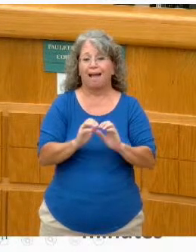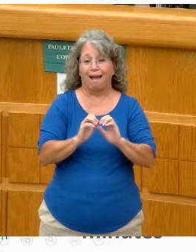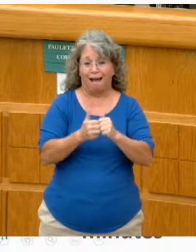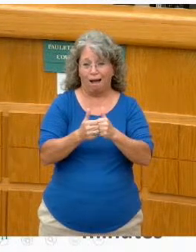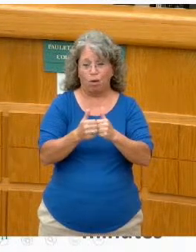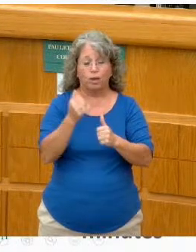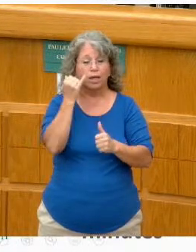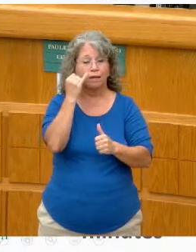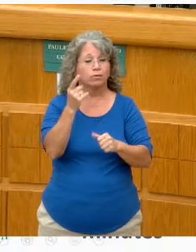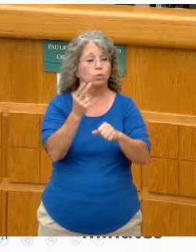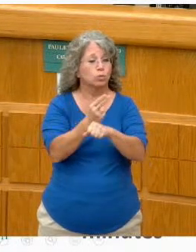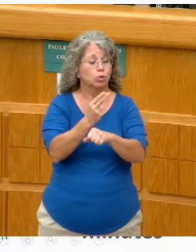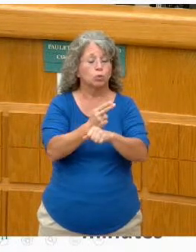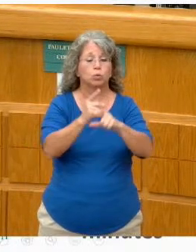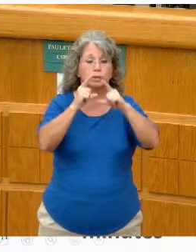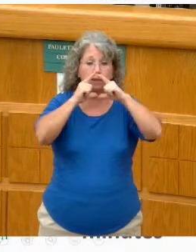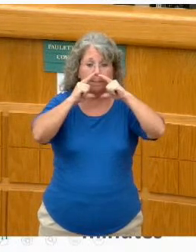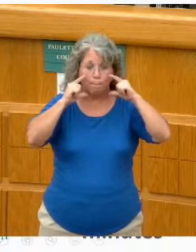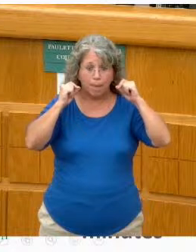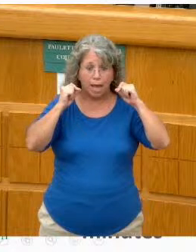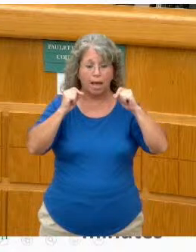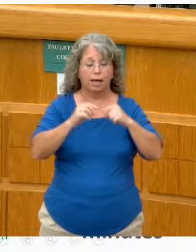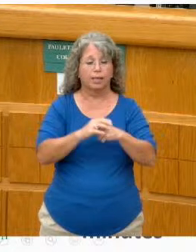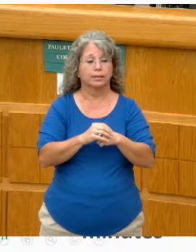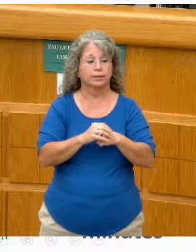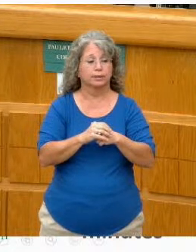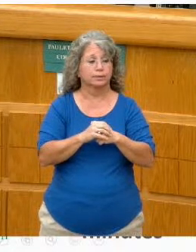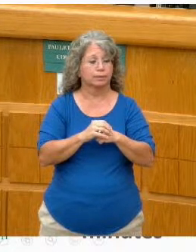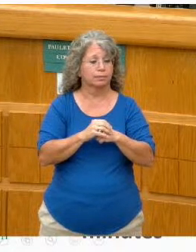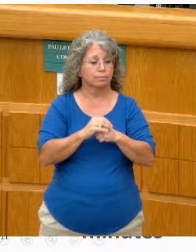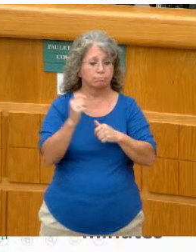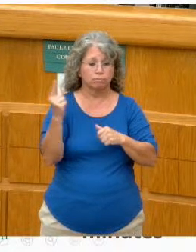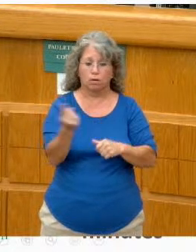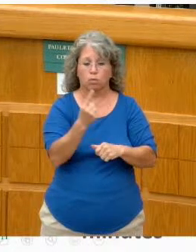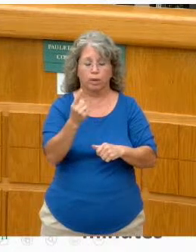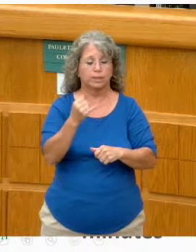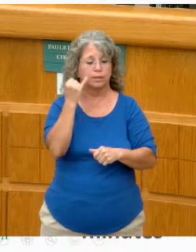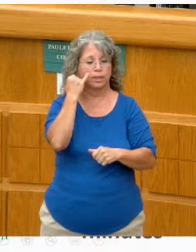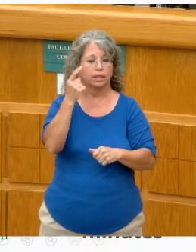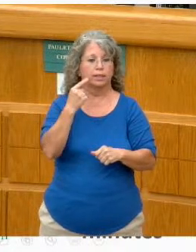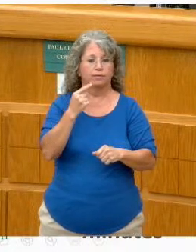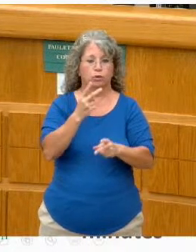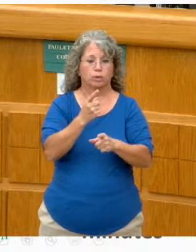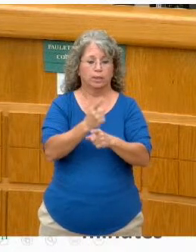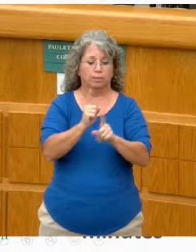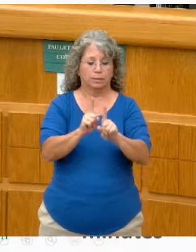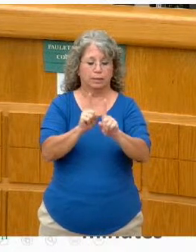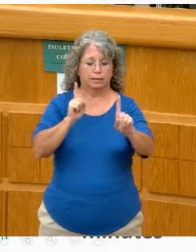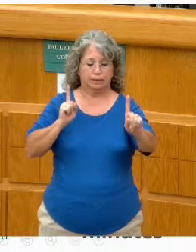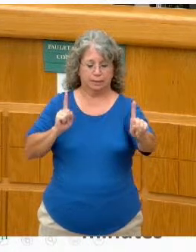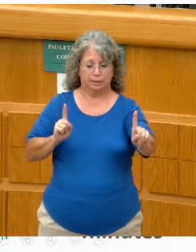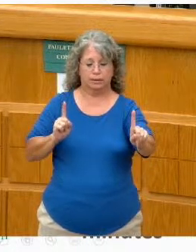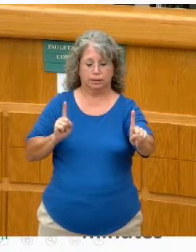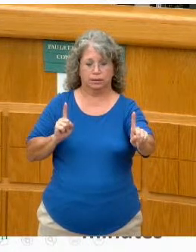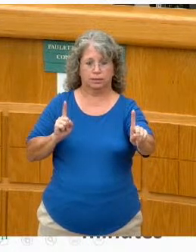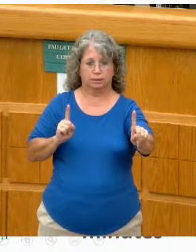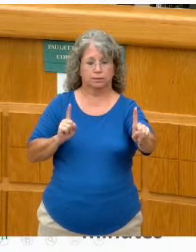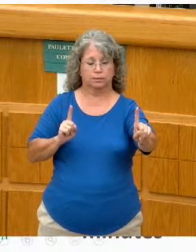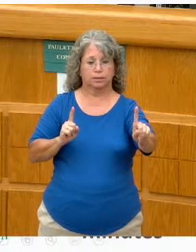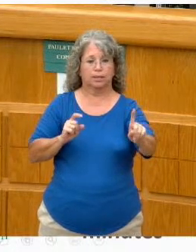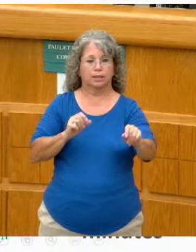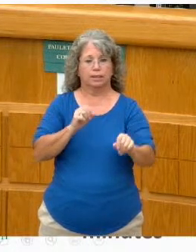the wearing the mask, social distancing, more than previously. And really, it's not any individual doing it